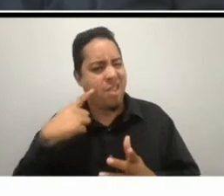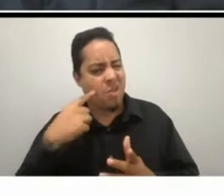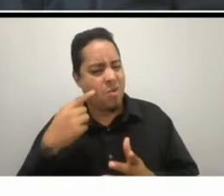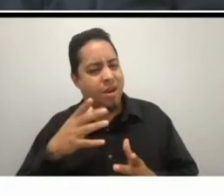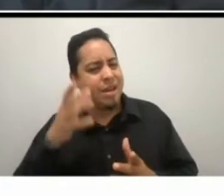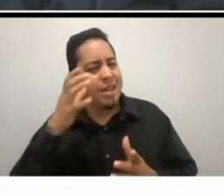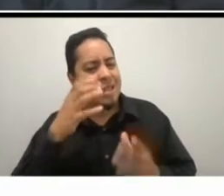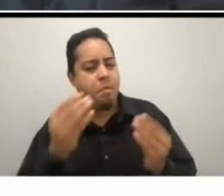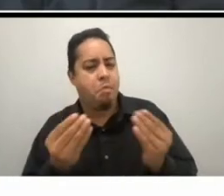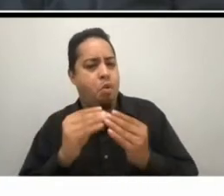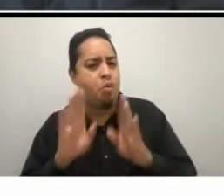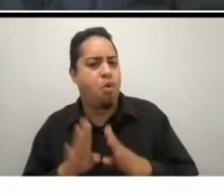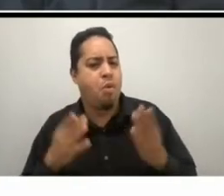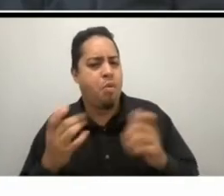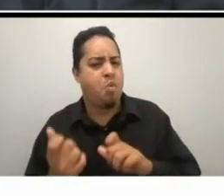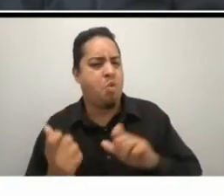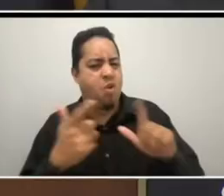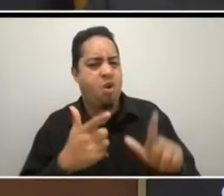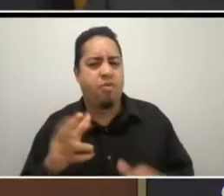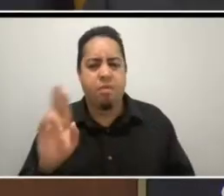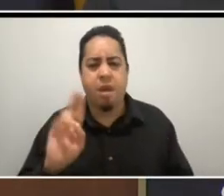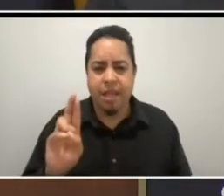all Republicans.